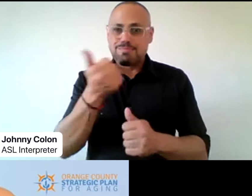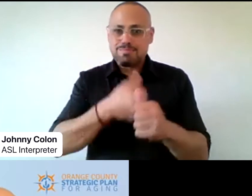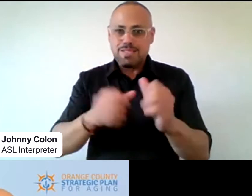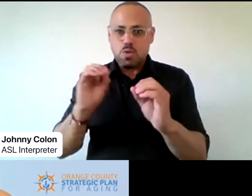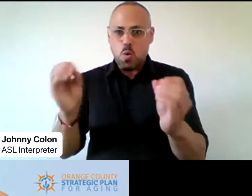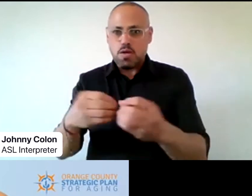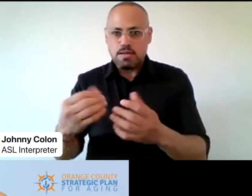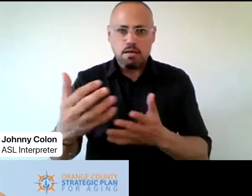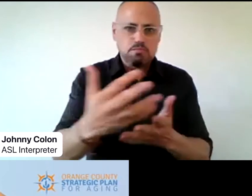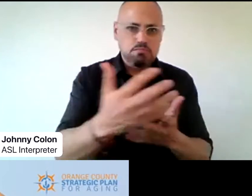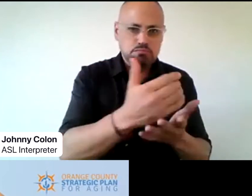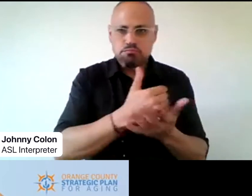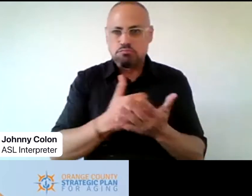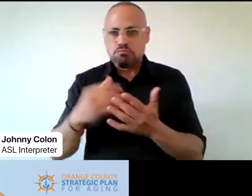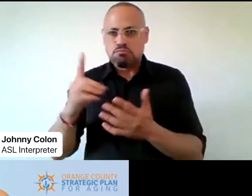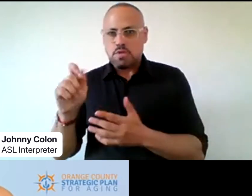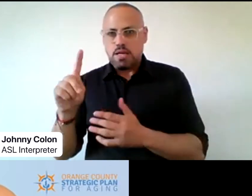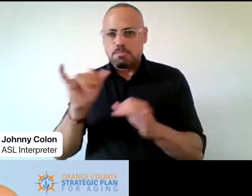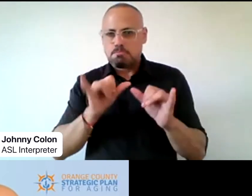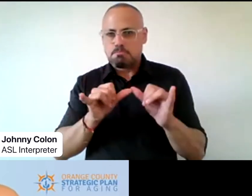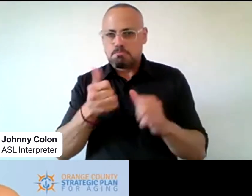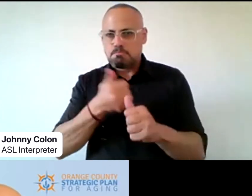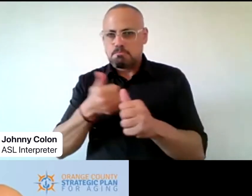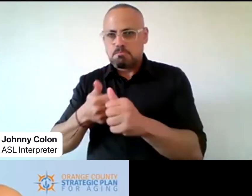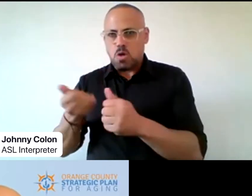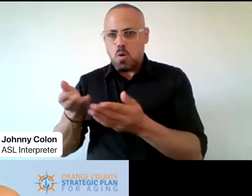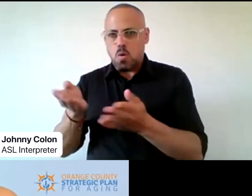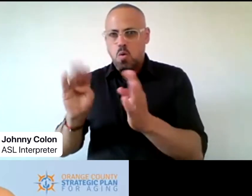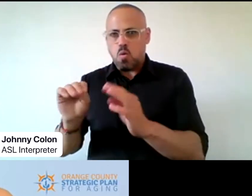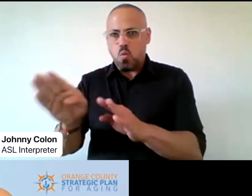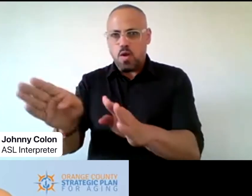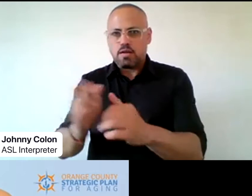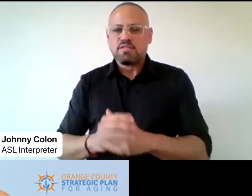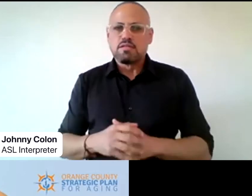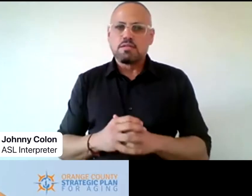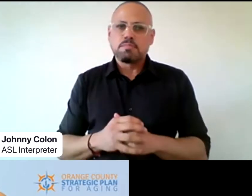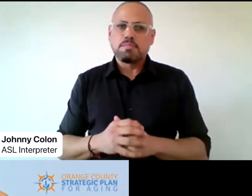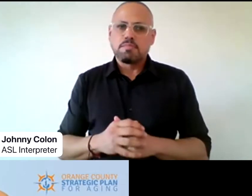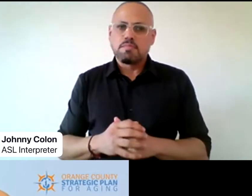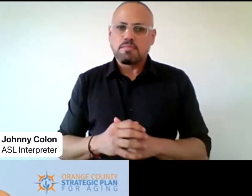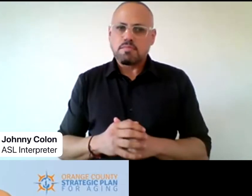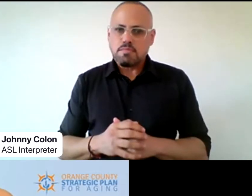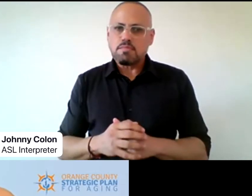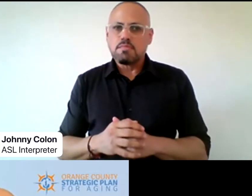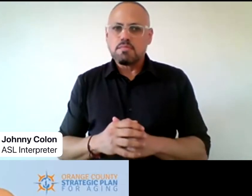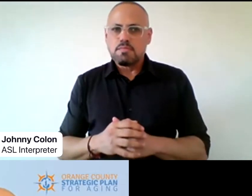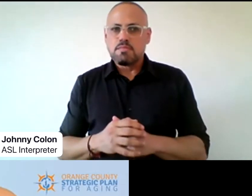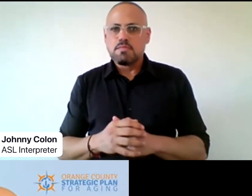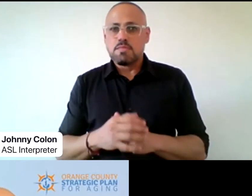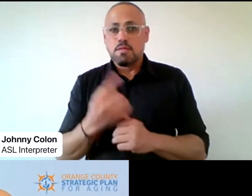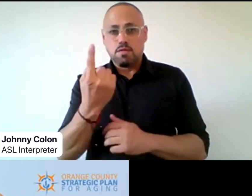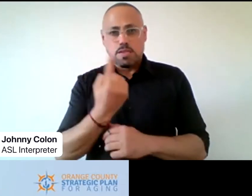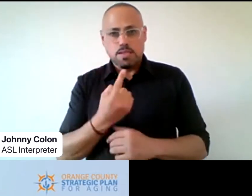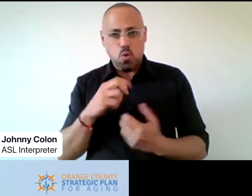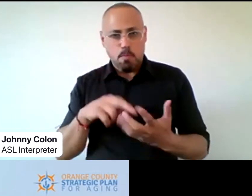collects and measures their data in their own way. And that makes it useful for a single purpose,